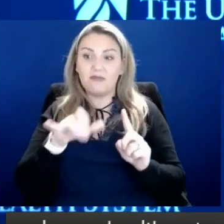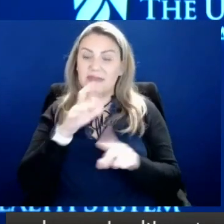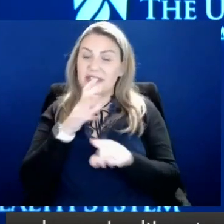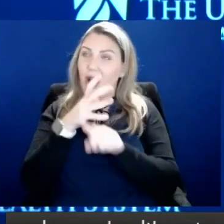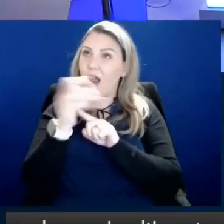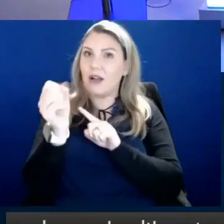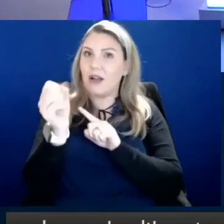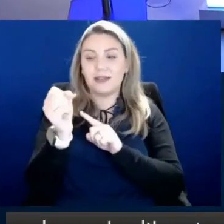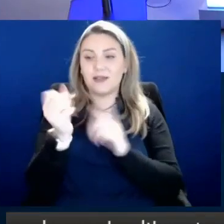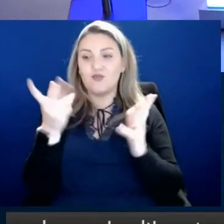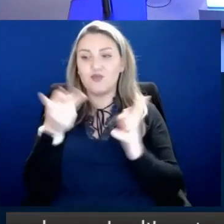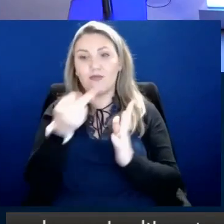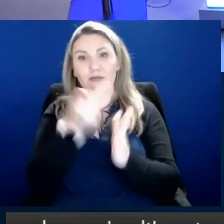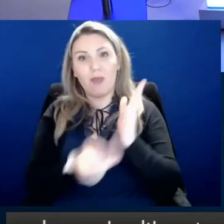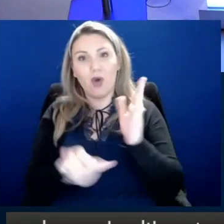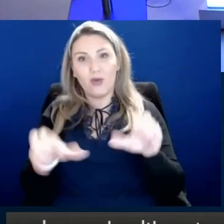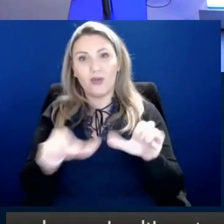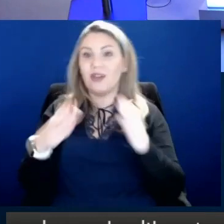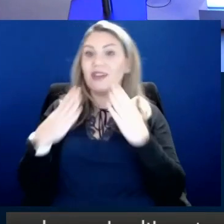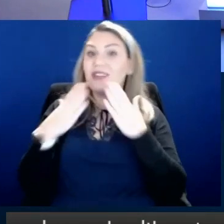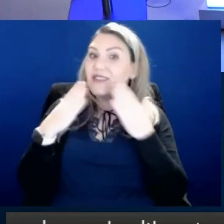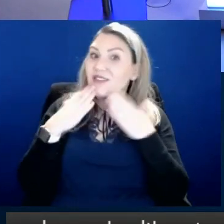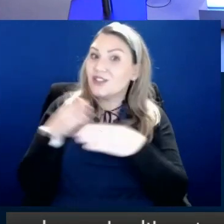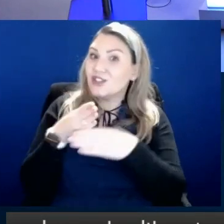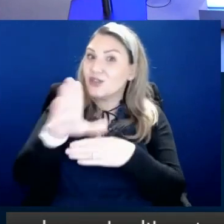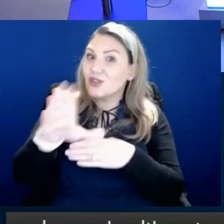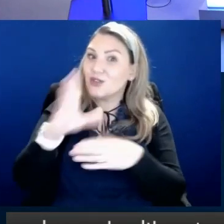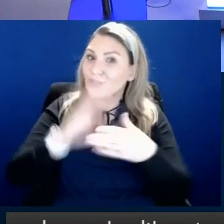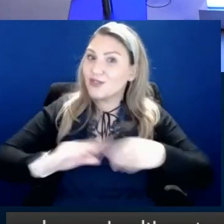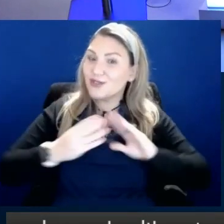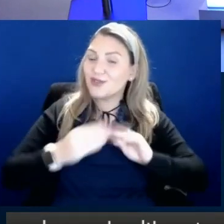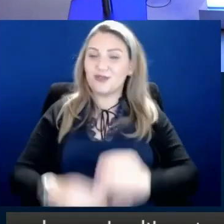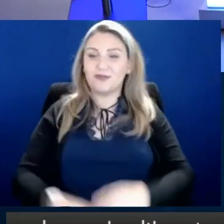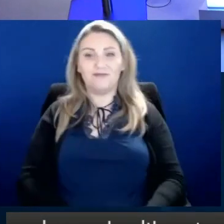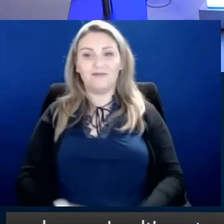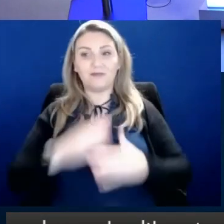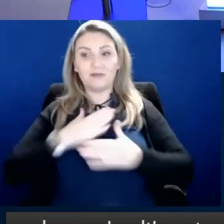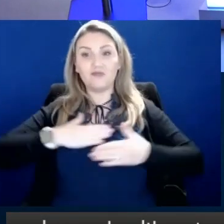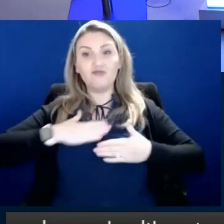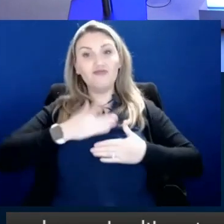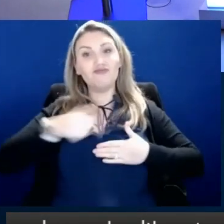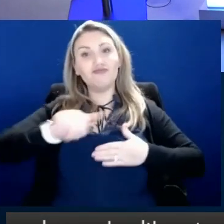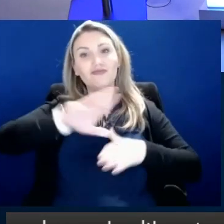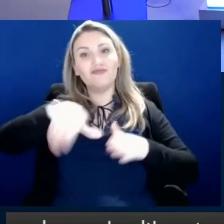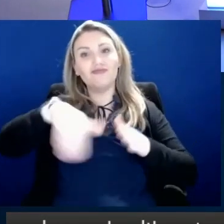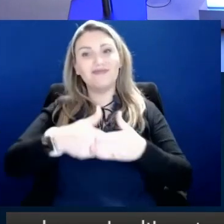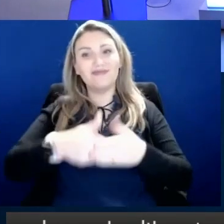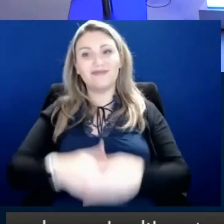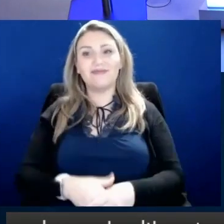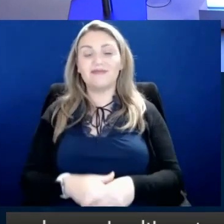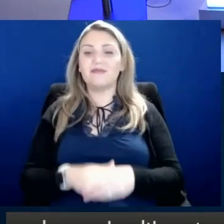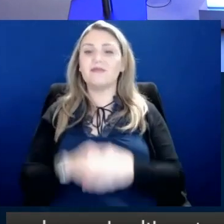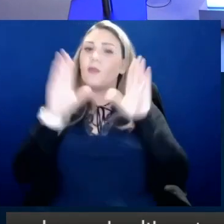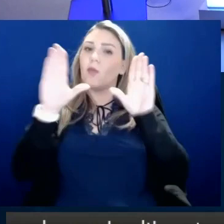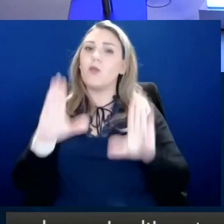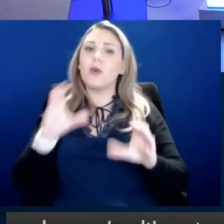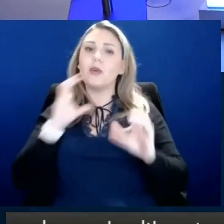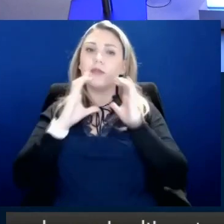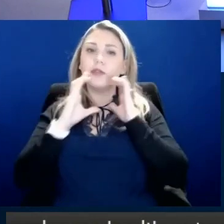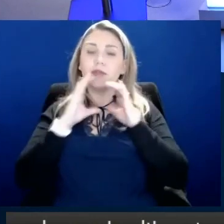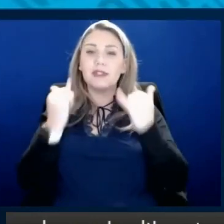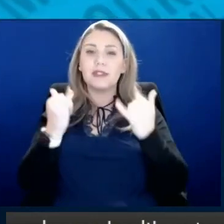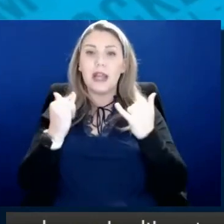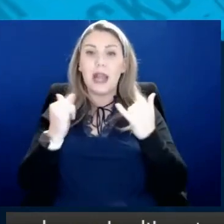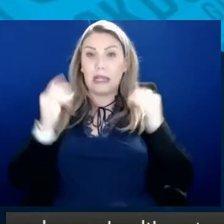doing. Thank you for sharing Thank your you. story. Appreciate you all very much. Great conversation today. In headlines this